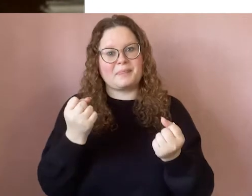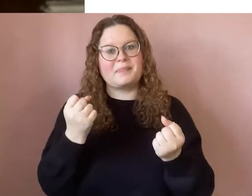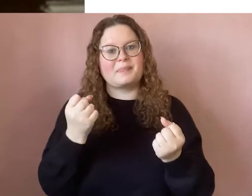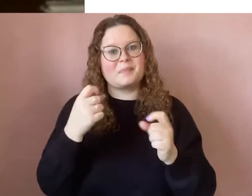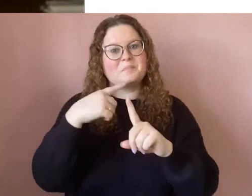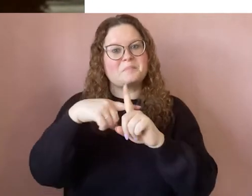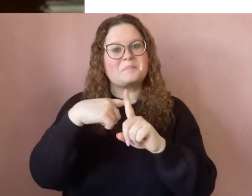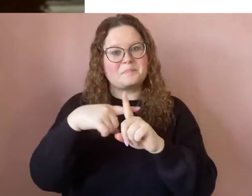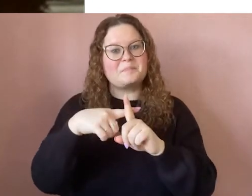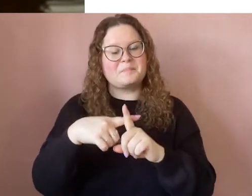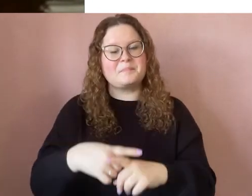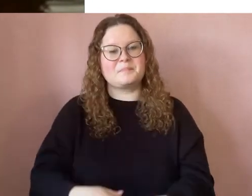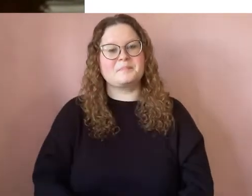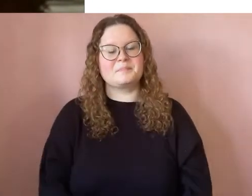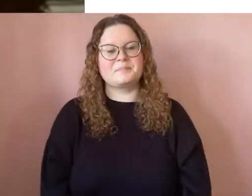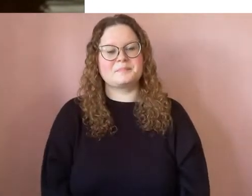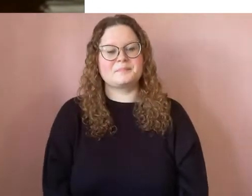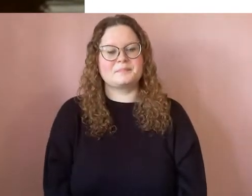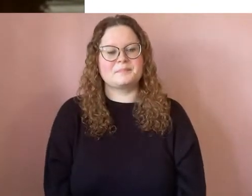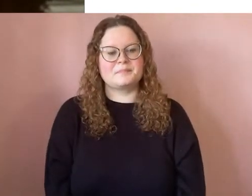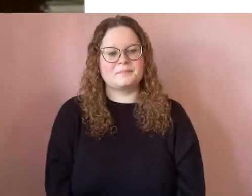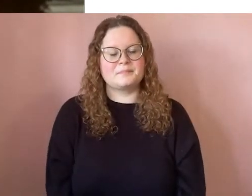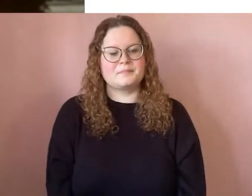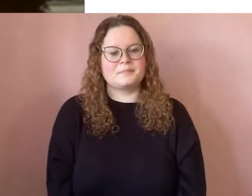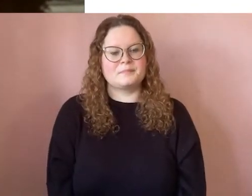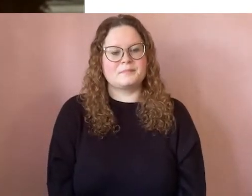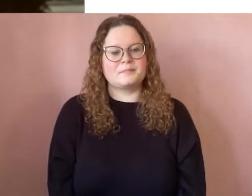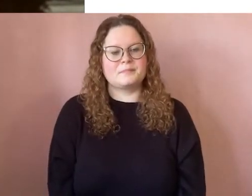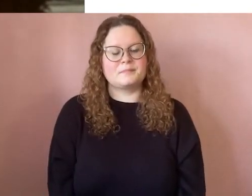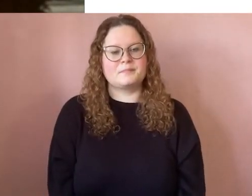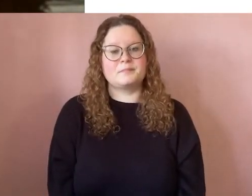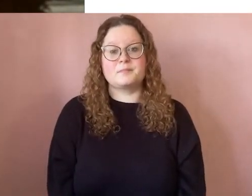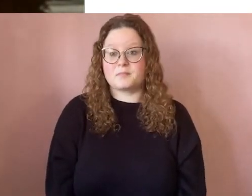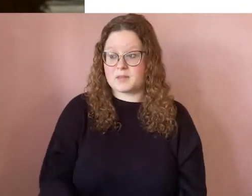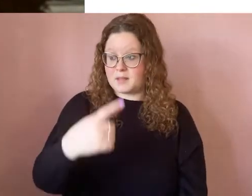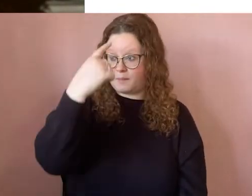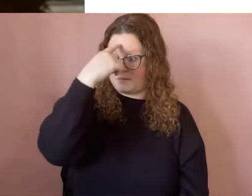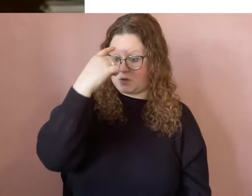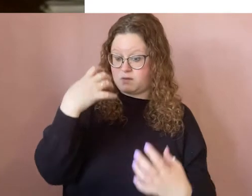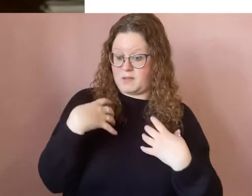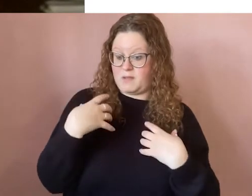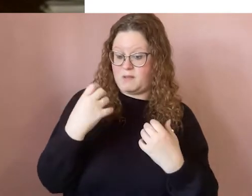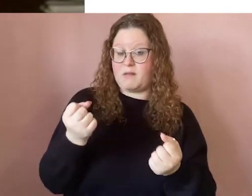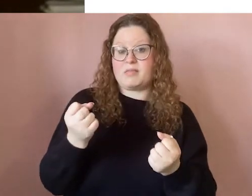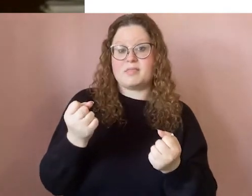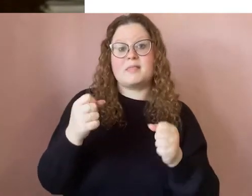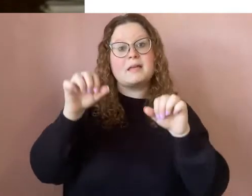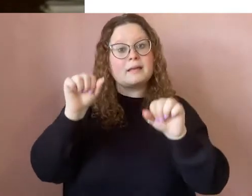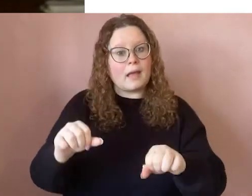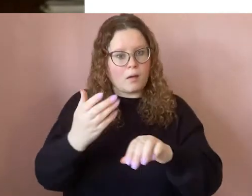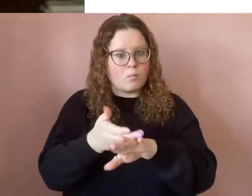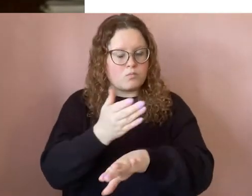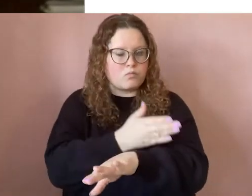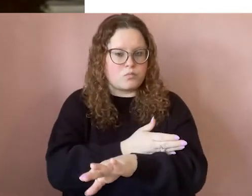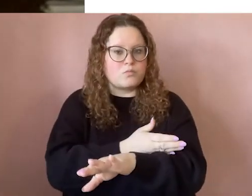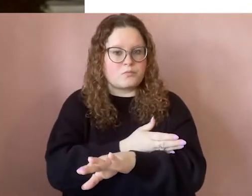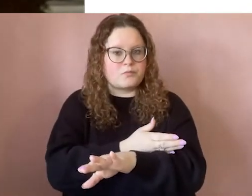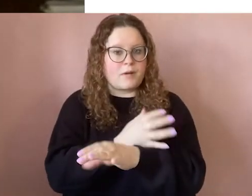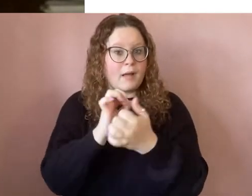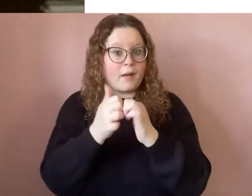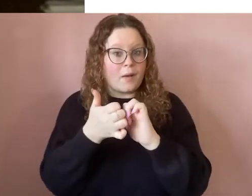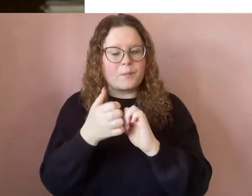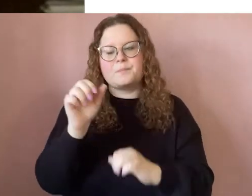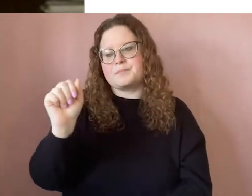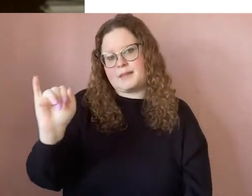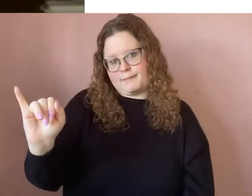And mental health care can be dramatically improved through the use of artificial intelligence and